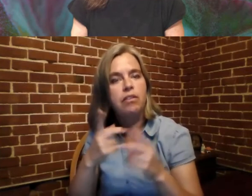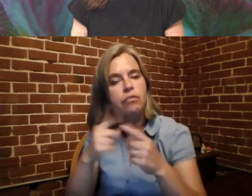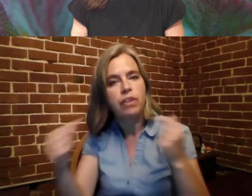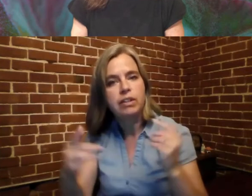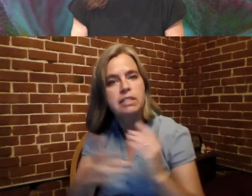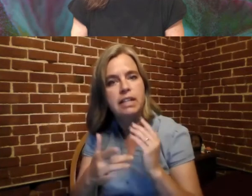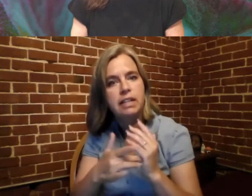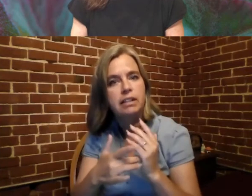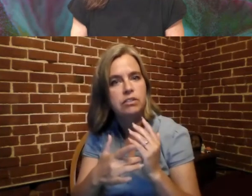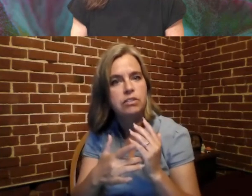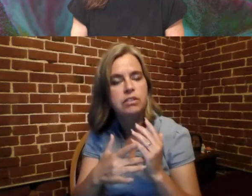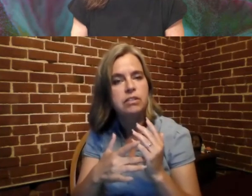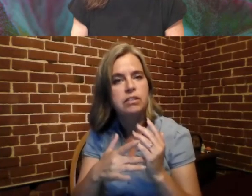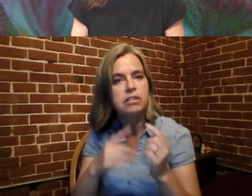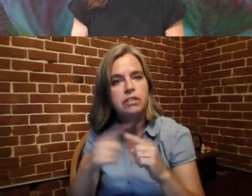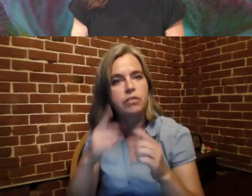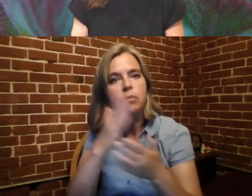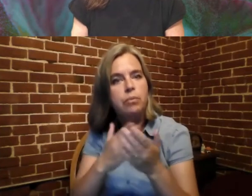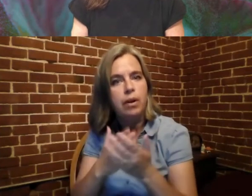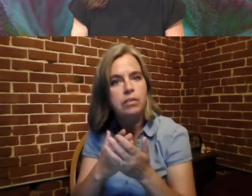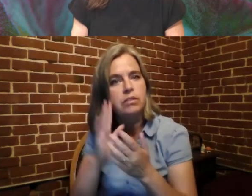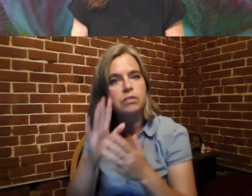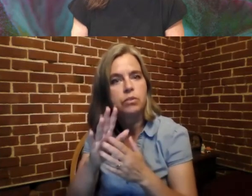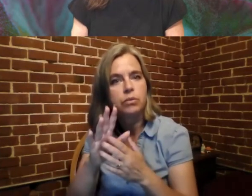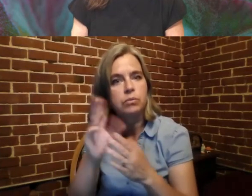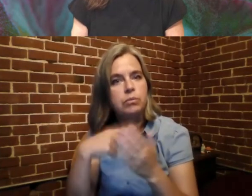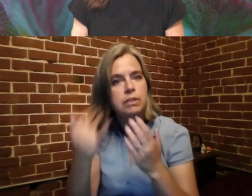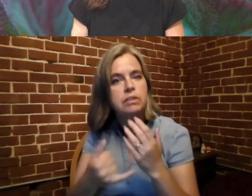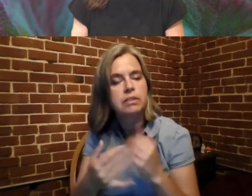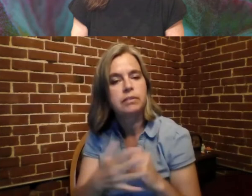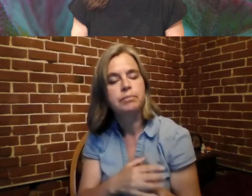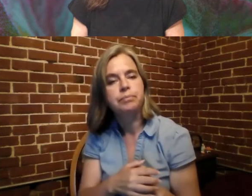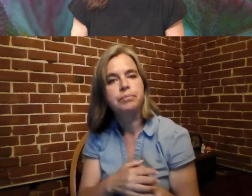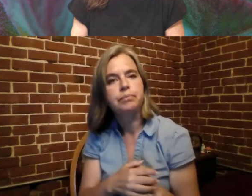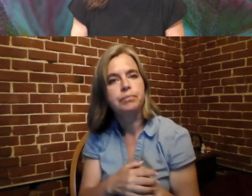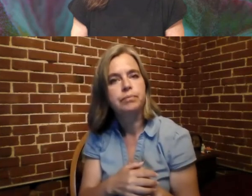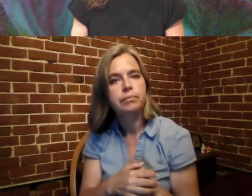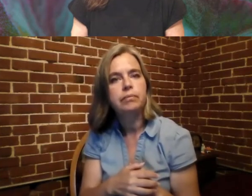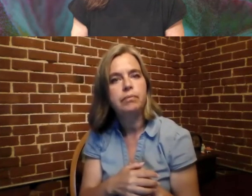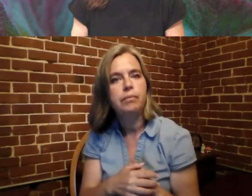aspects. But I think one of the things that I would love to know too is